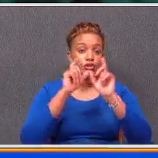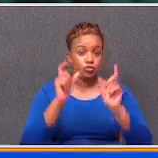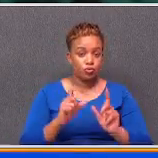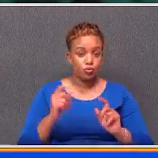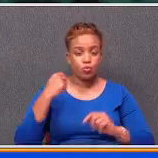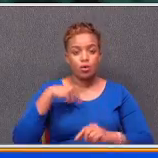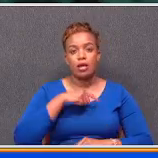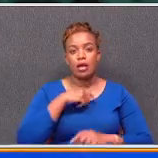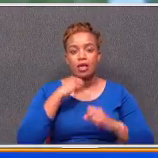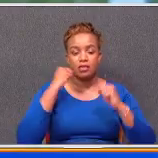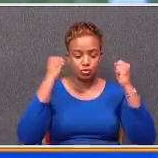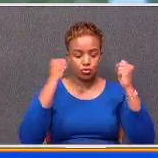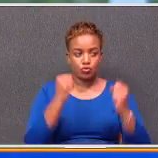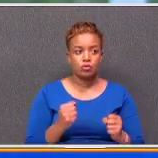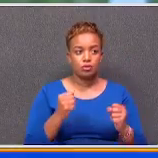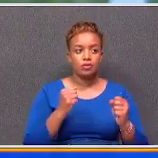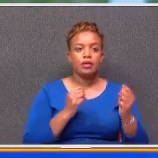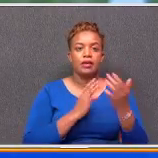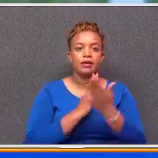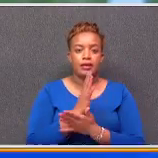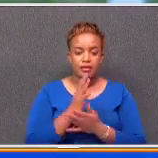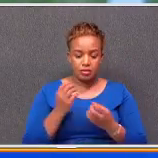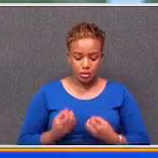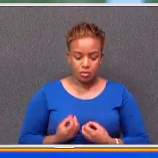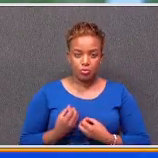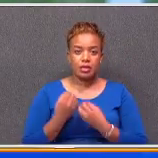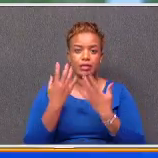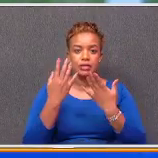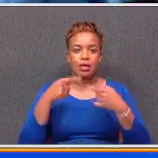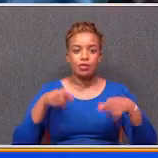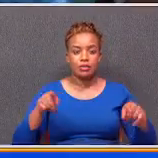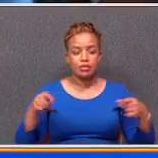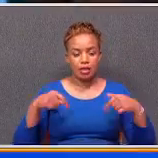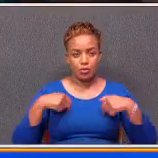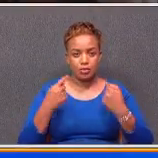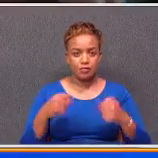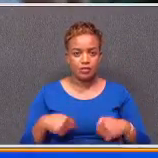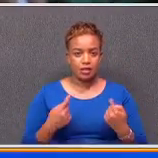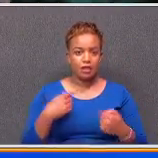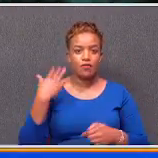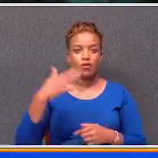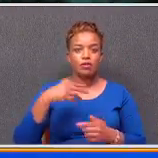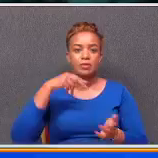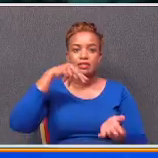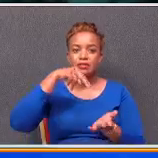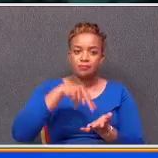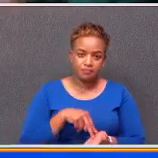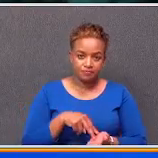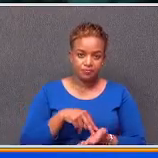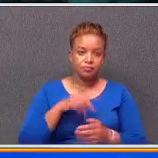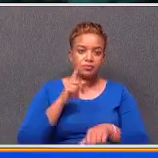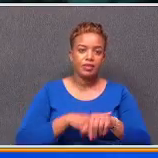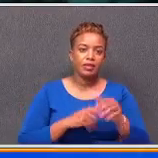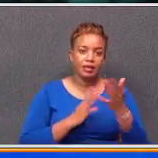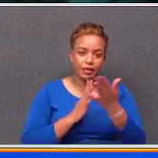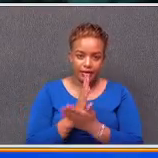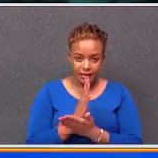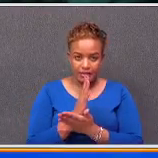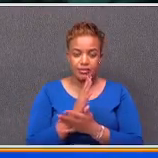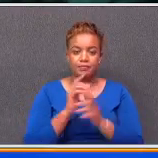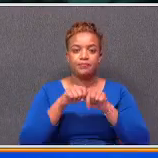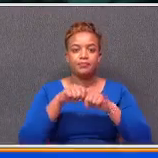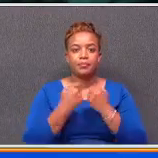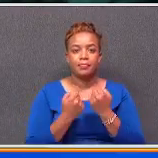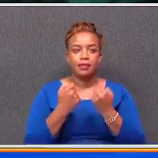the strong when it comes to the right to express ourselves. Always, I've taken a stand. When your rights get violated, I stand by you, I support